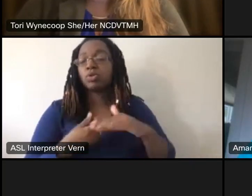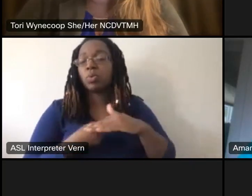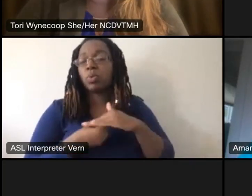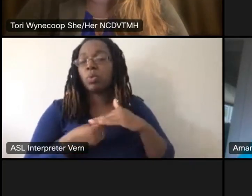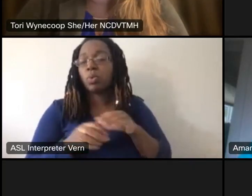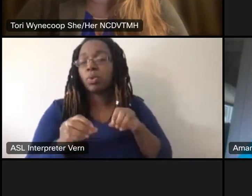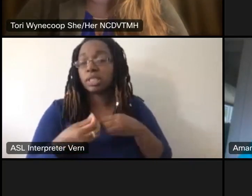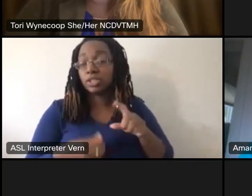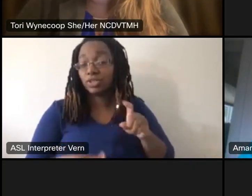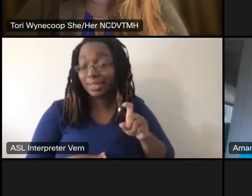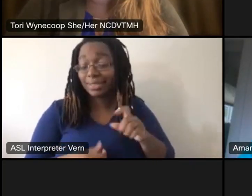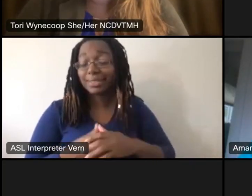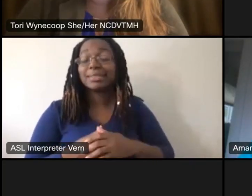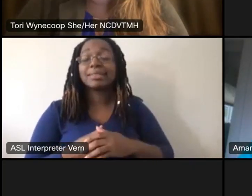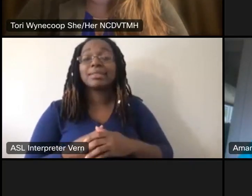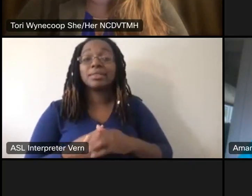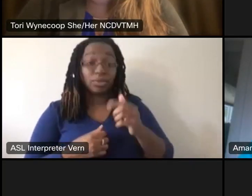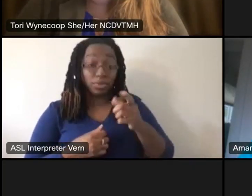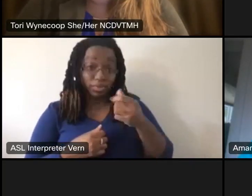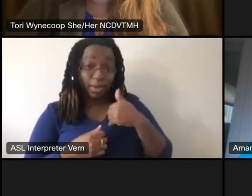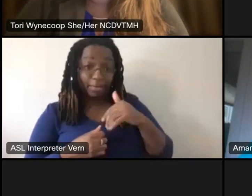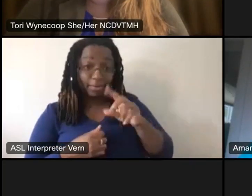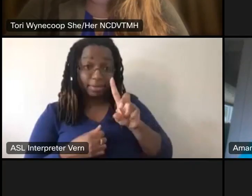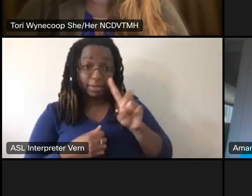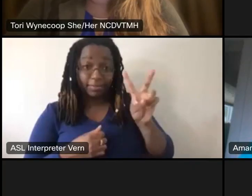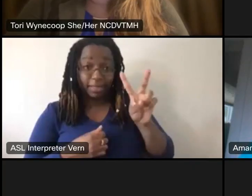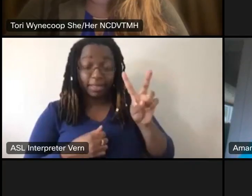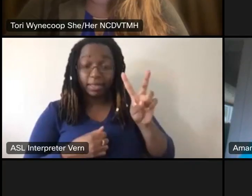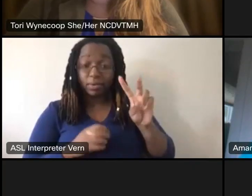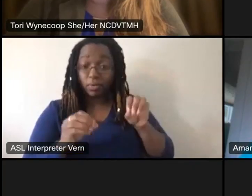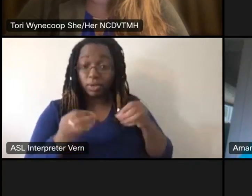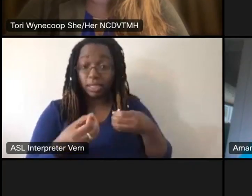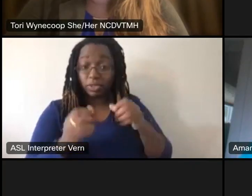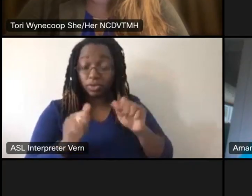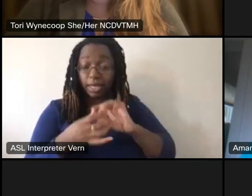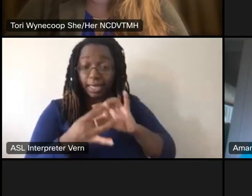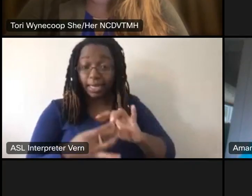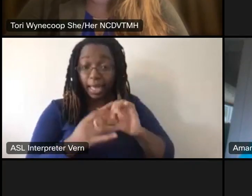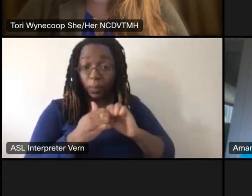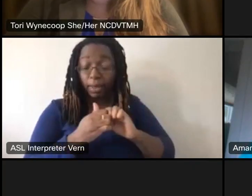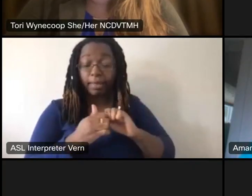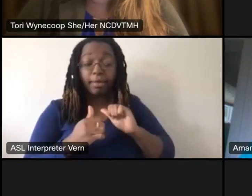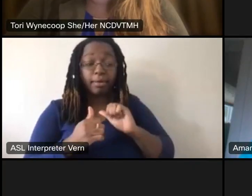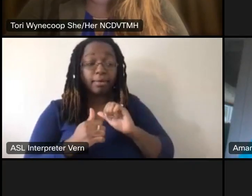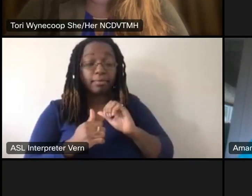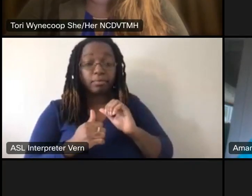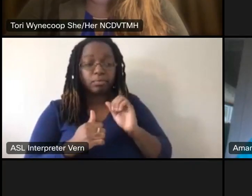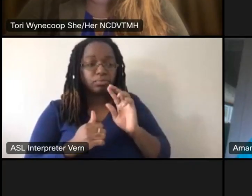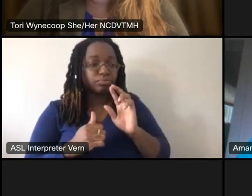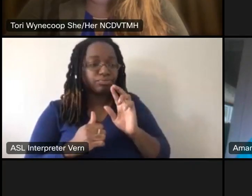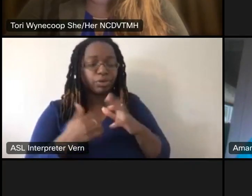DV organization that may be able to connect you into whatever your